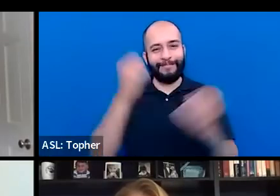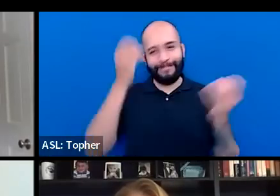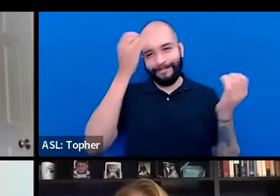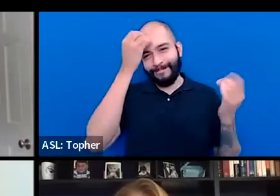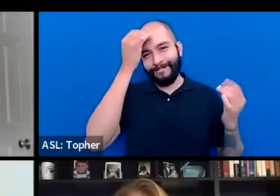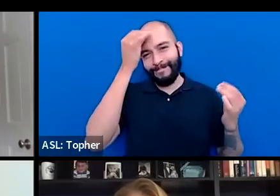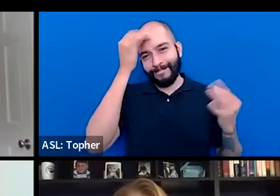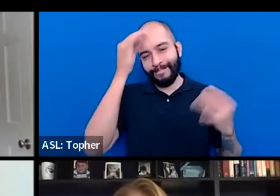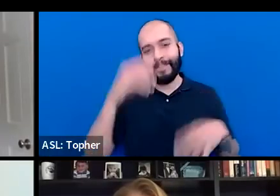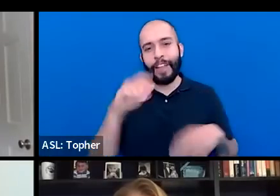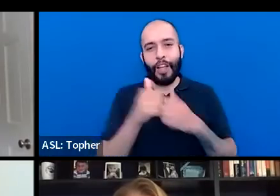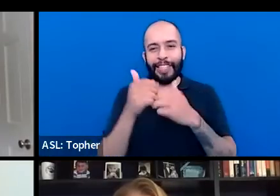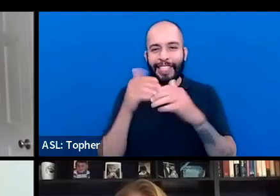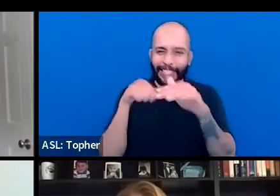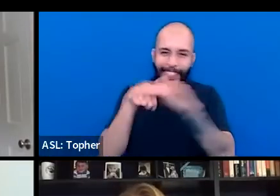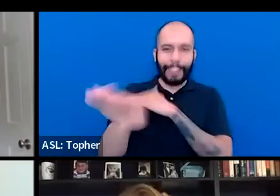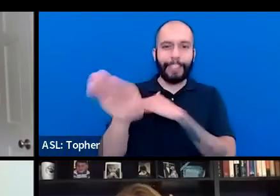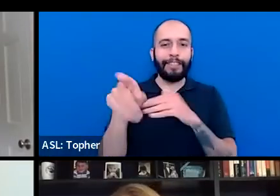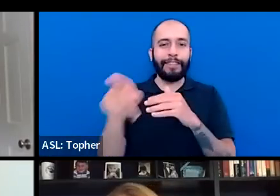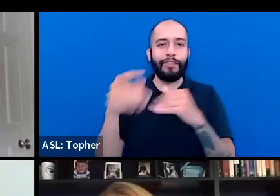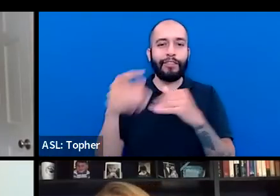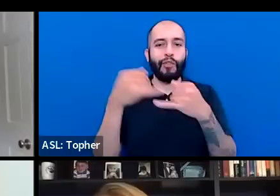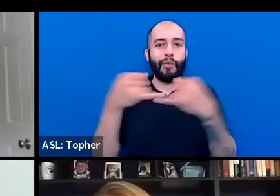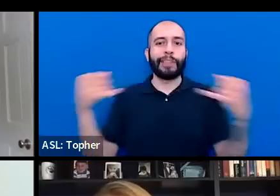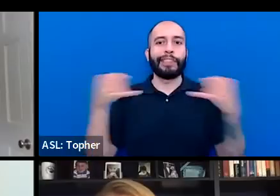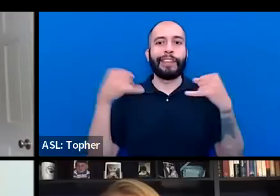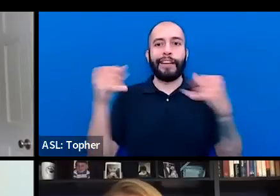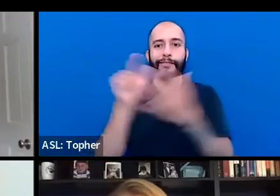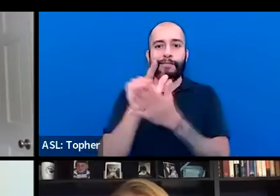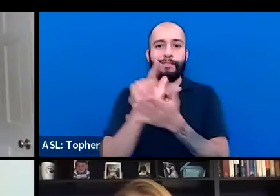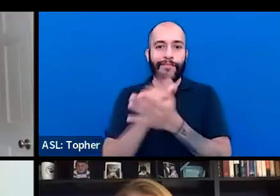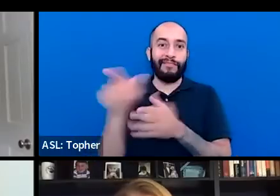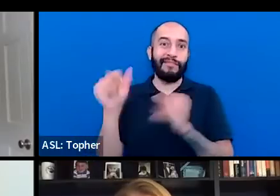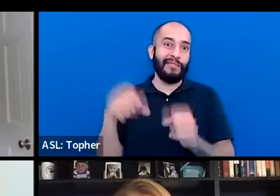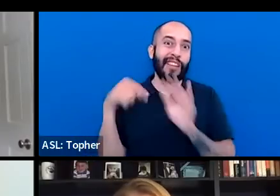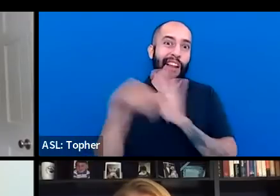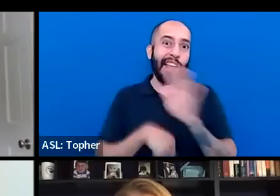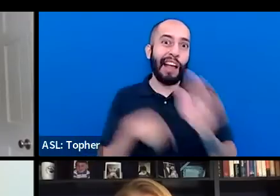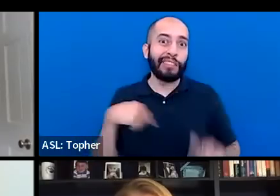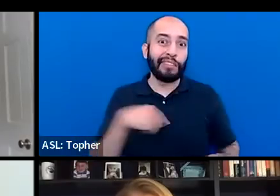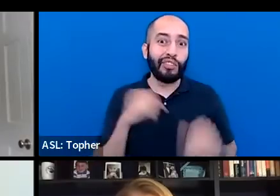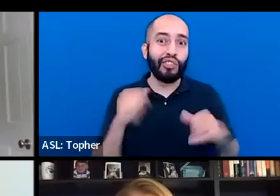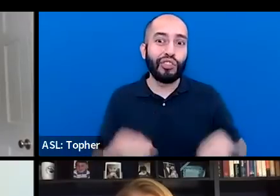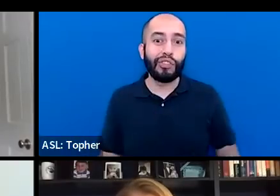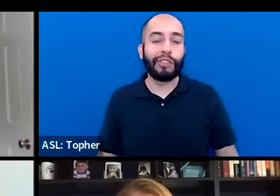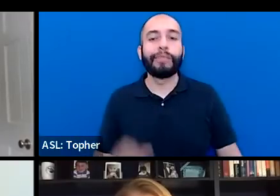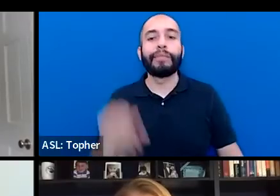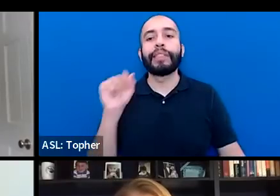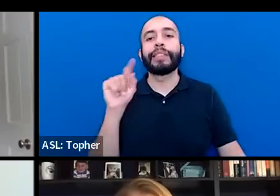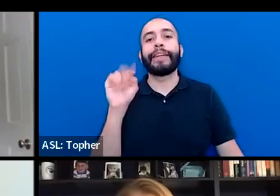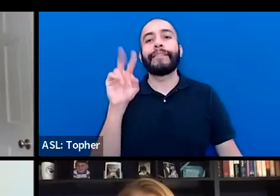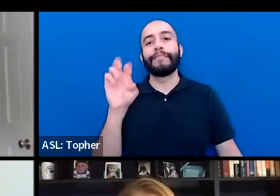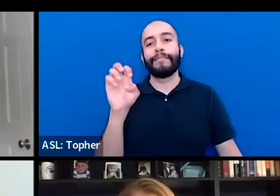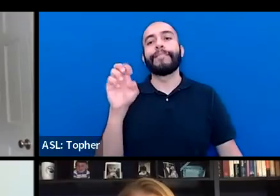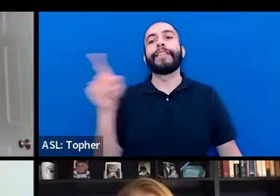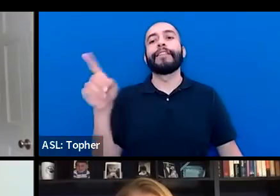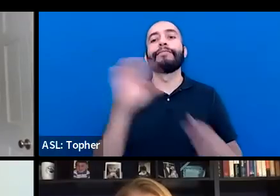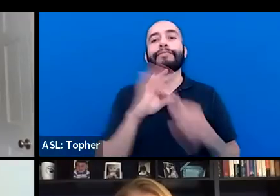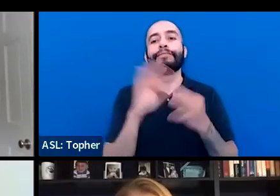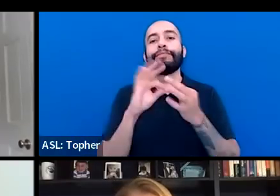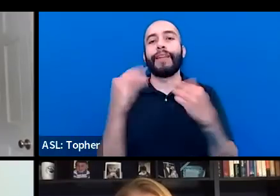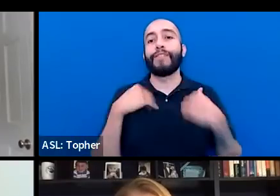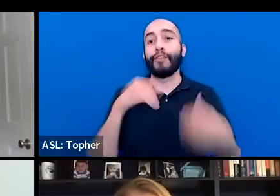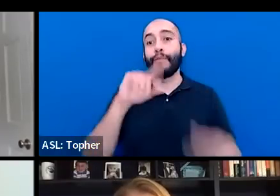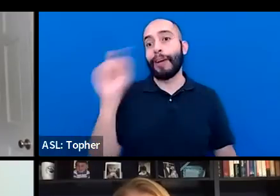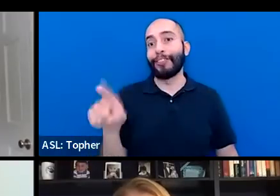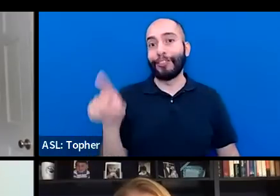and Jazz, following up on something Harold asked. Chris, you've said you've been contacted by workers at over 100 Amazon facilities who say they too are interested in